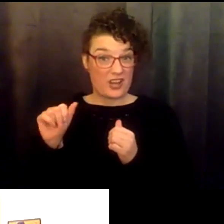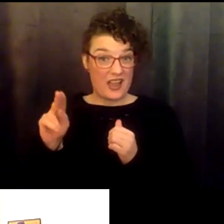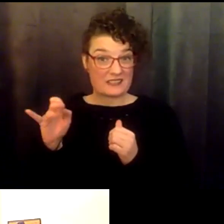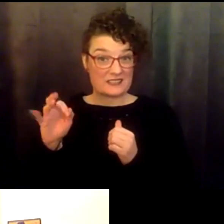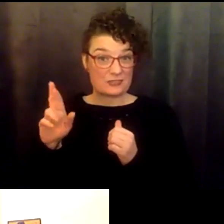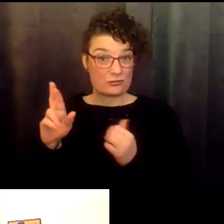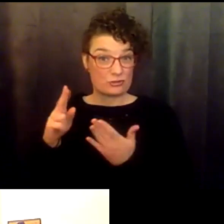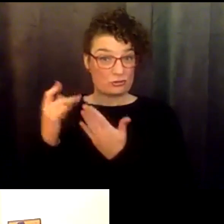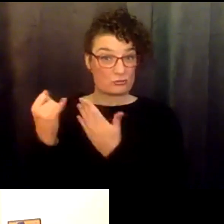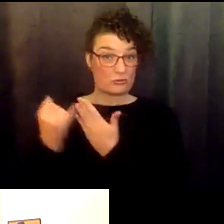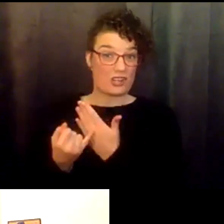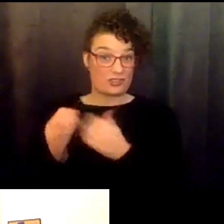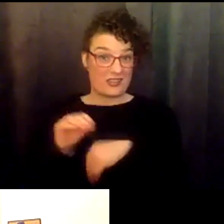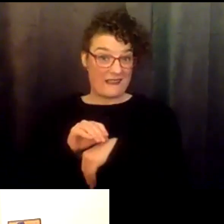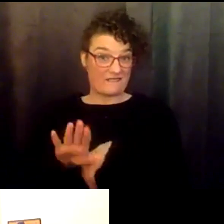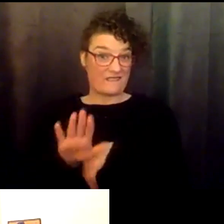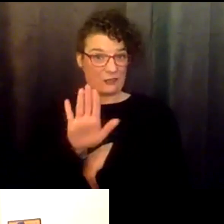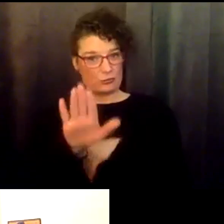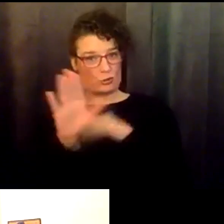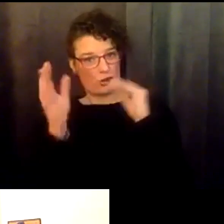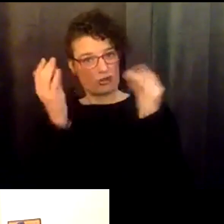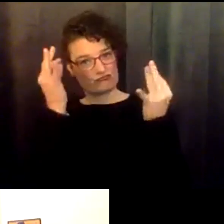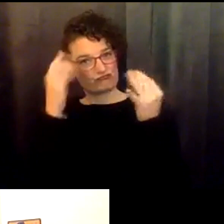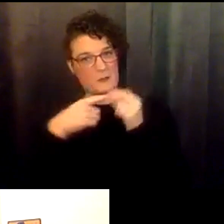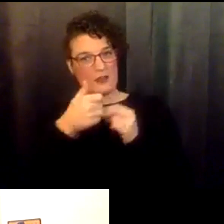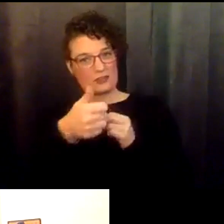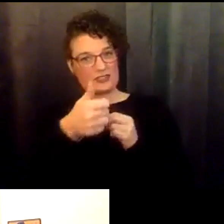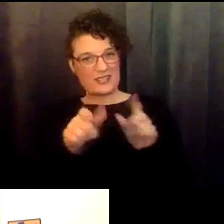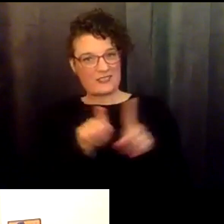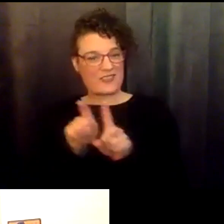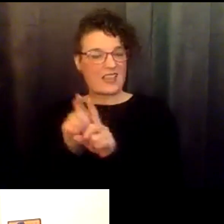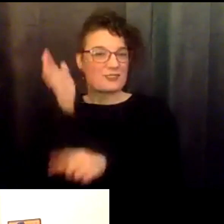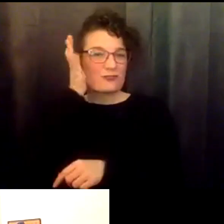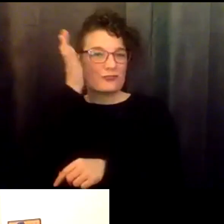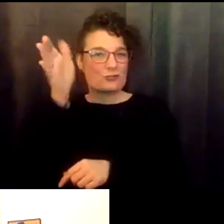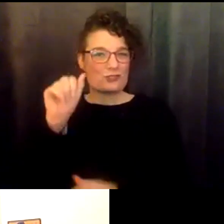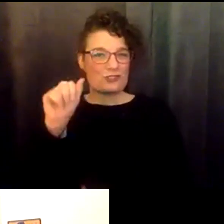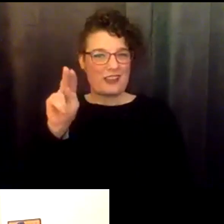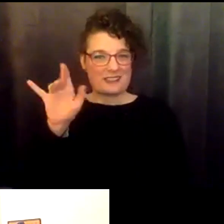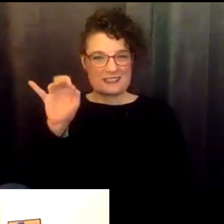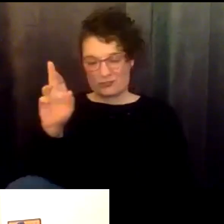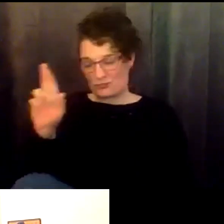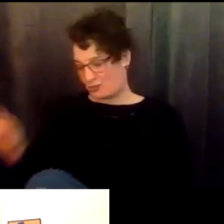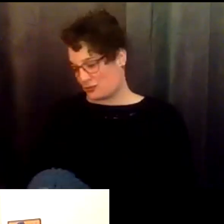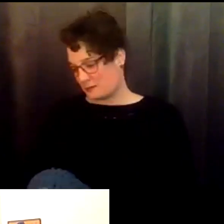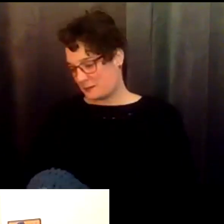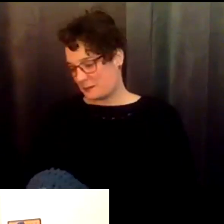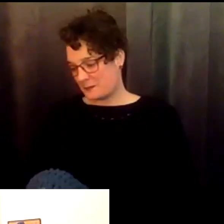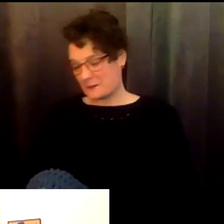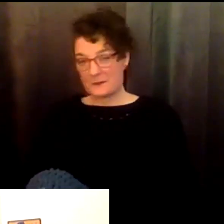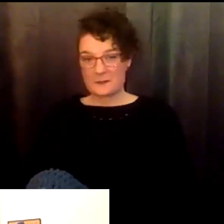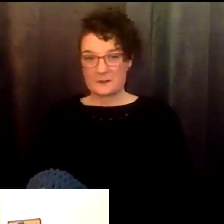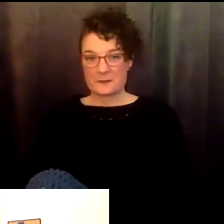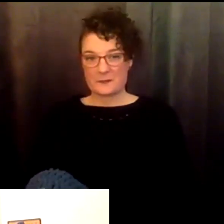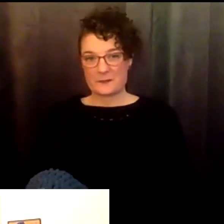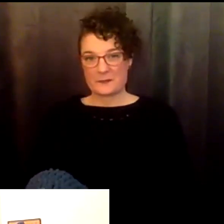affected how you think of yourself as a future ancestor? Yeah, I mean, overall, the process of creating